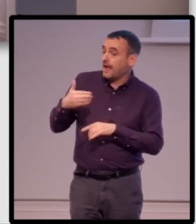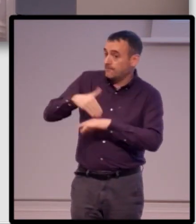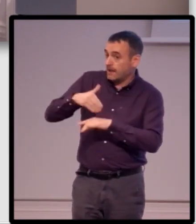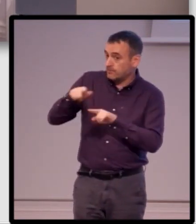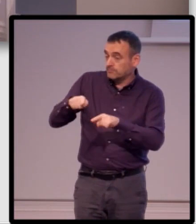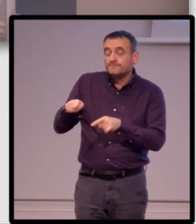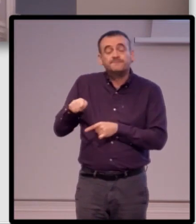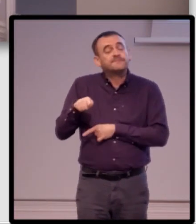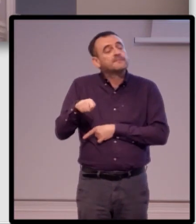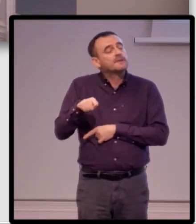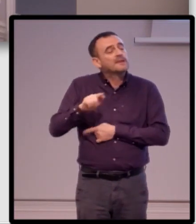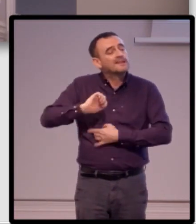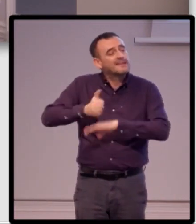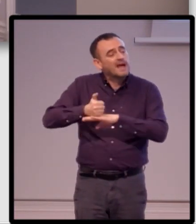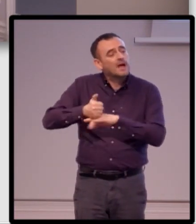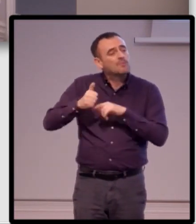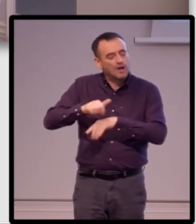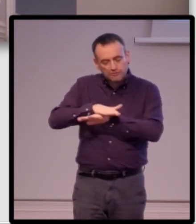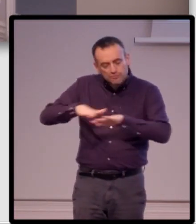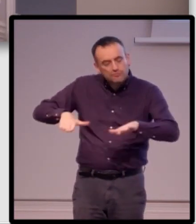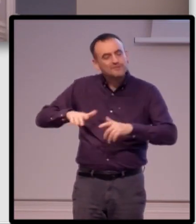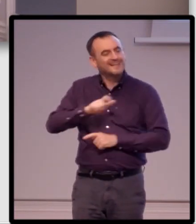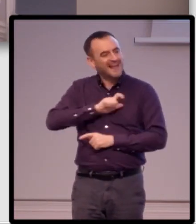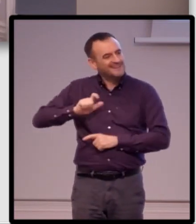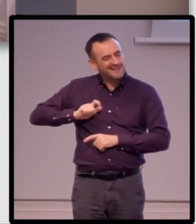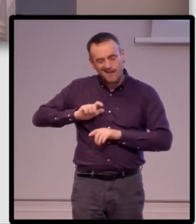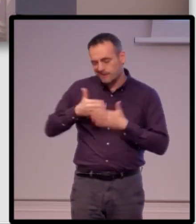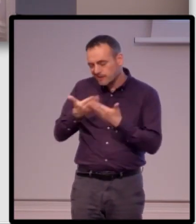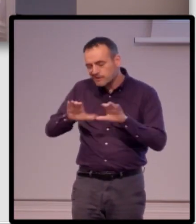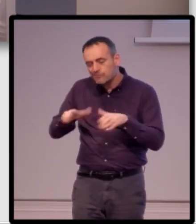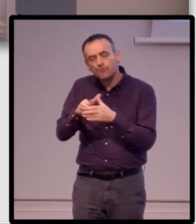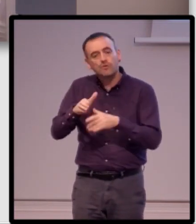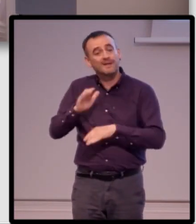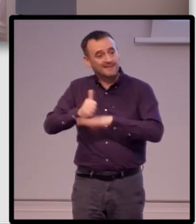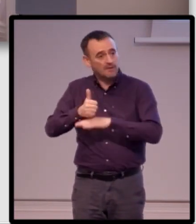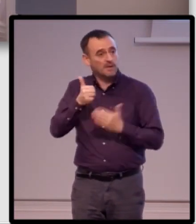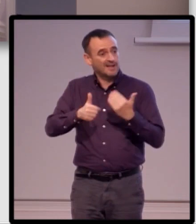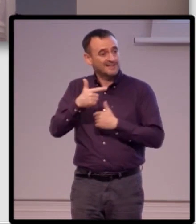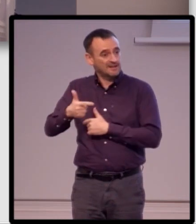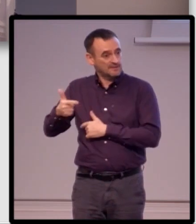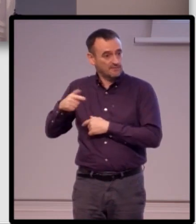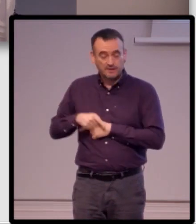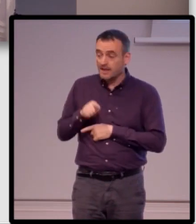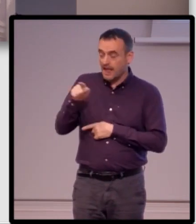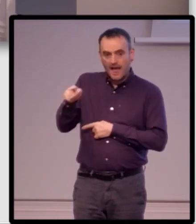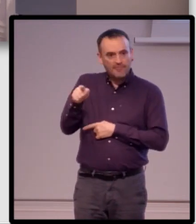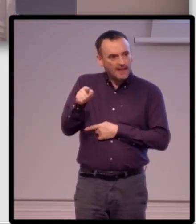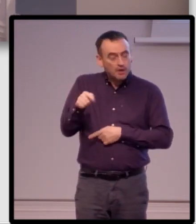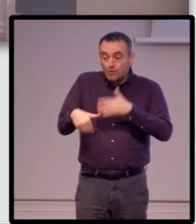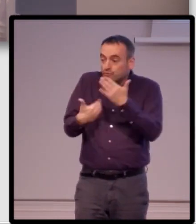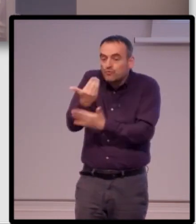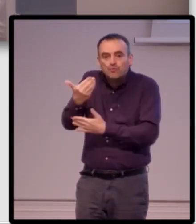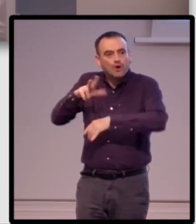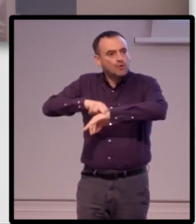UK Children's Cancer Study Group in 1977. And this is a group of this new breed of doctor, the paediatric oncologist, and